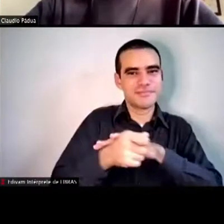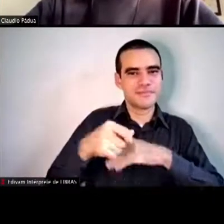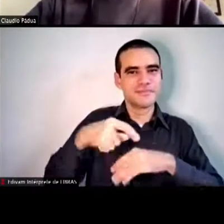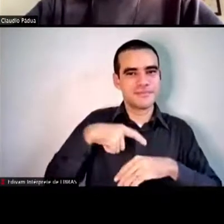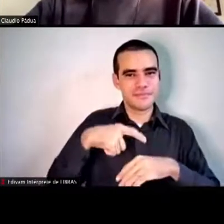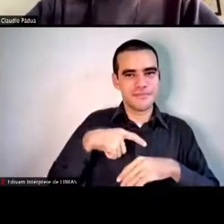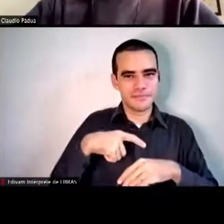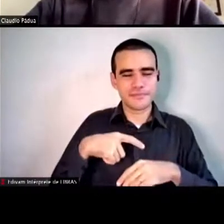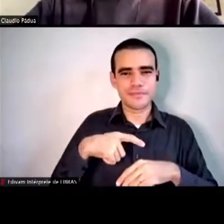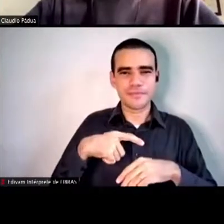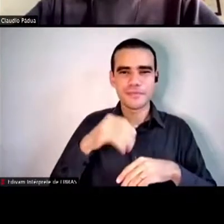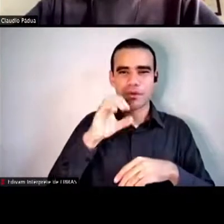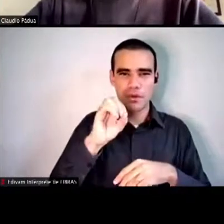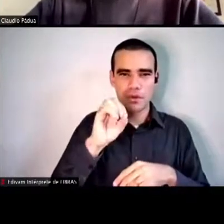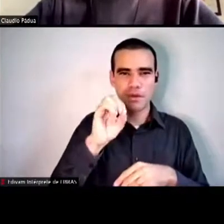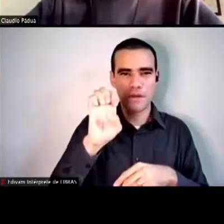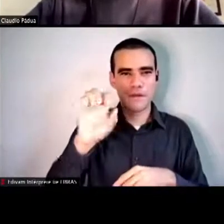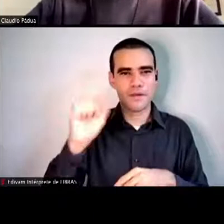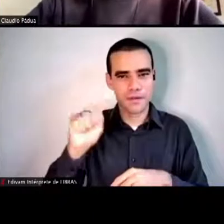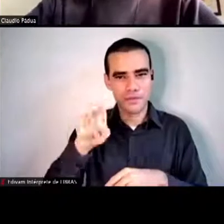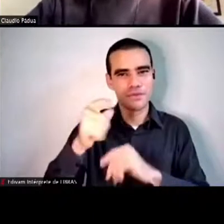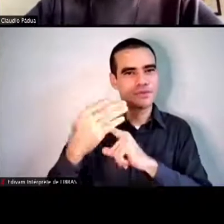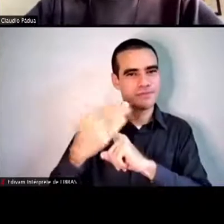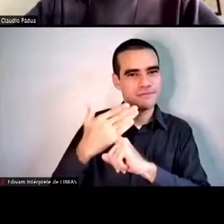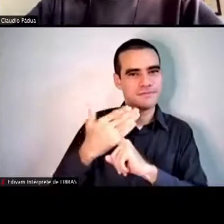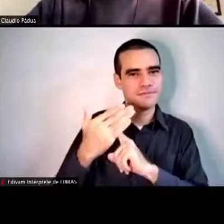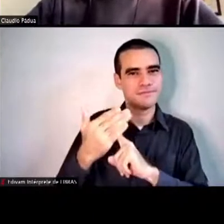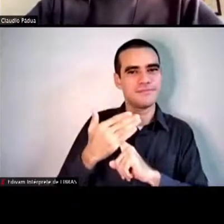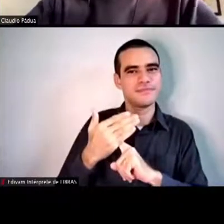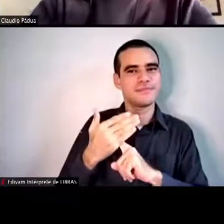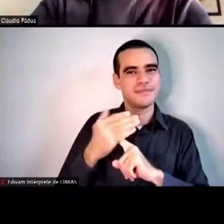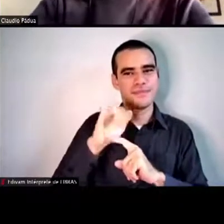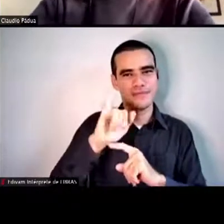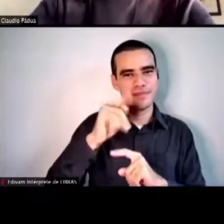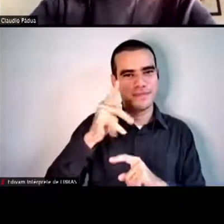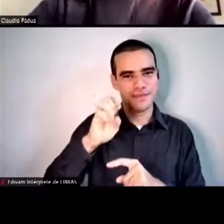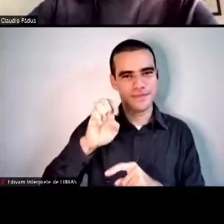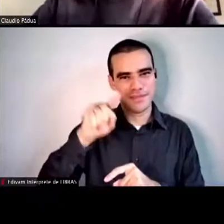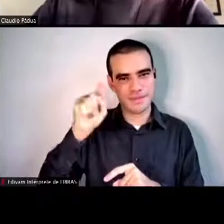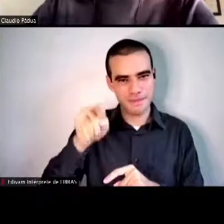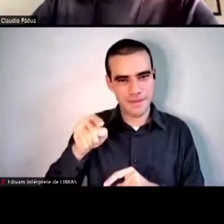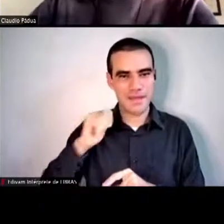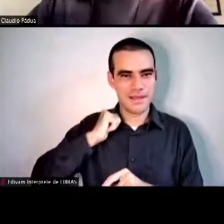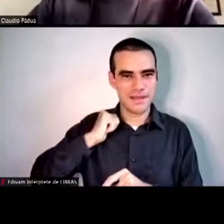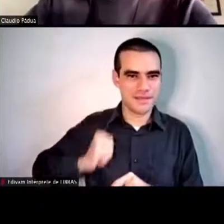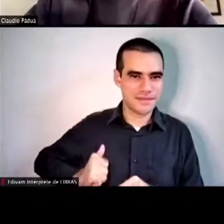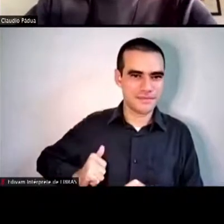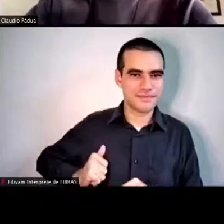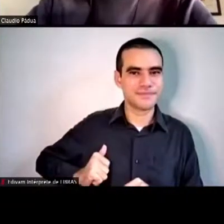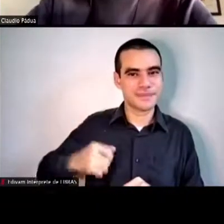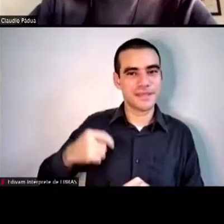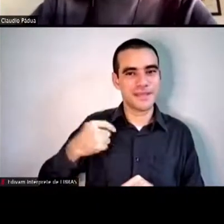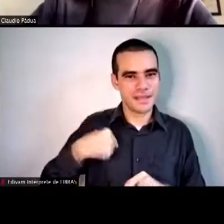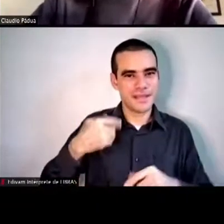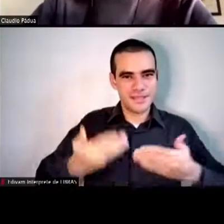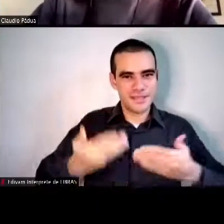was financed by the OEA. EP helped me a little bit as